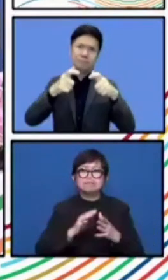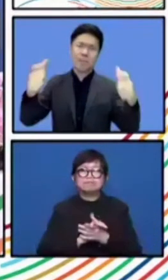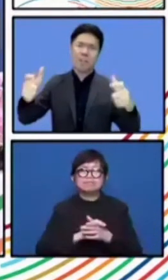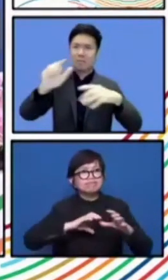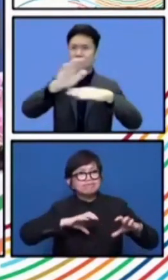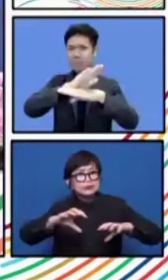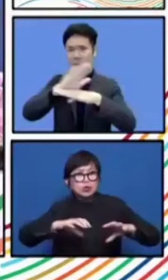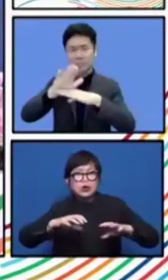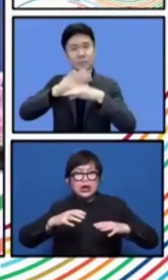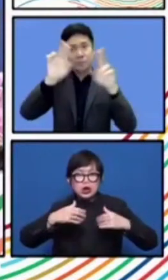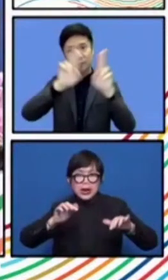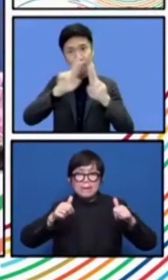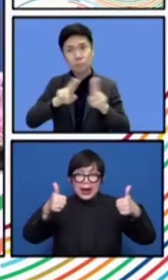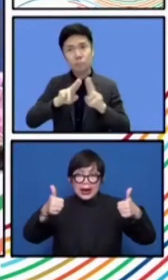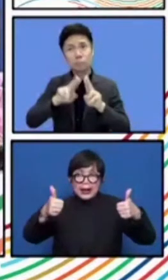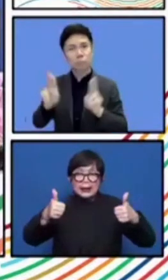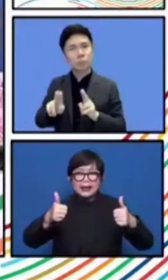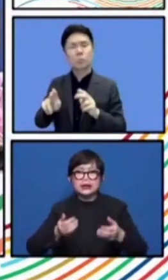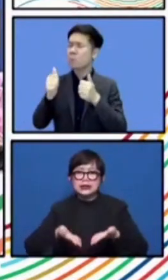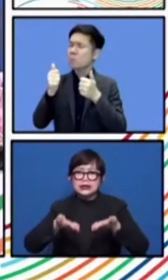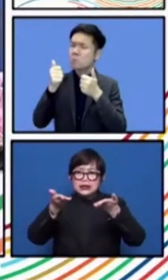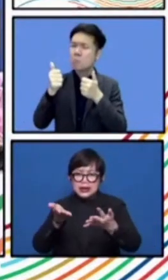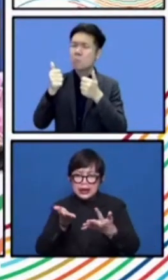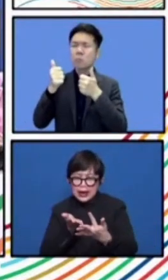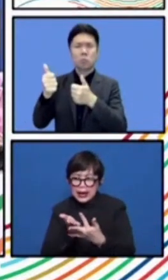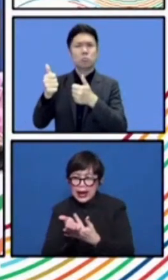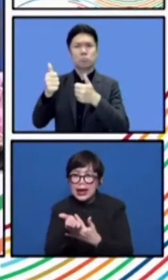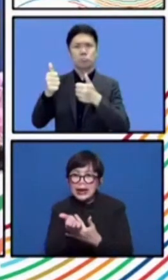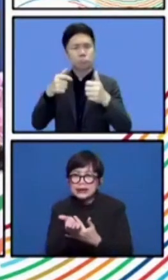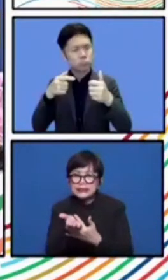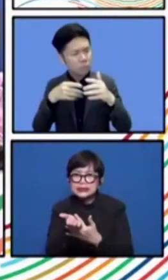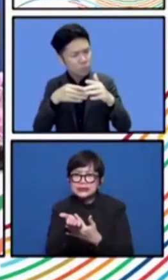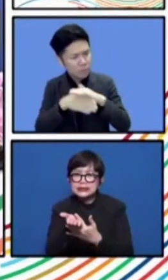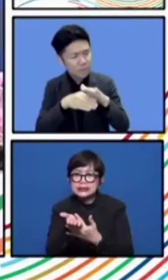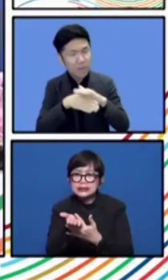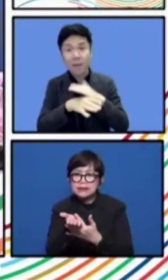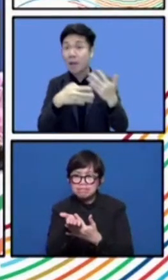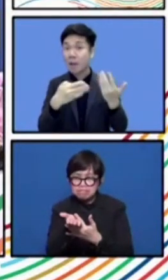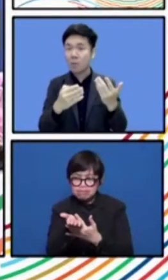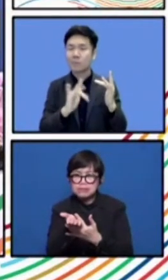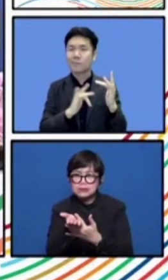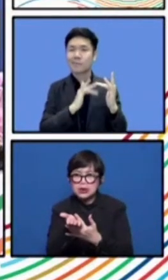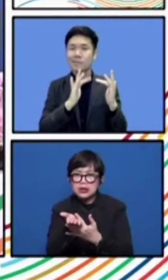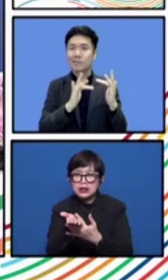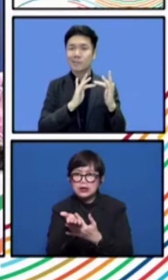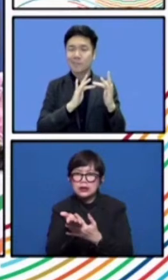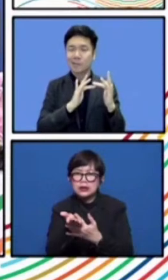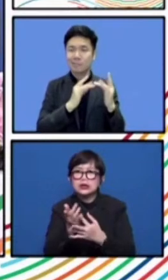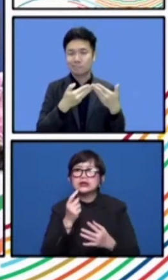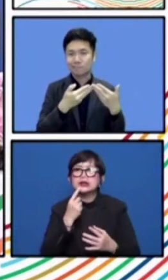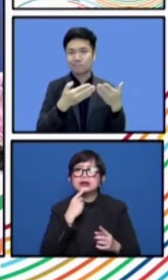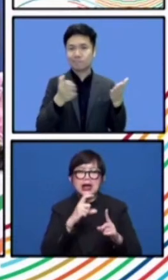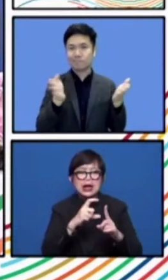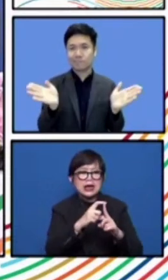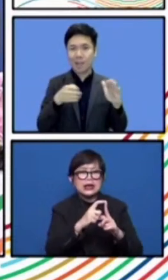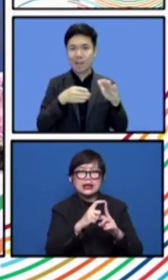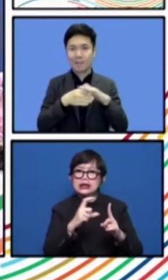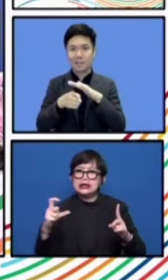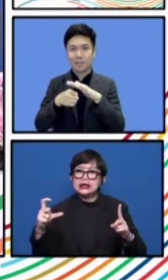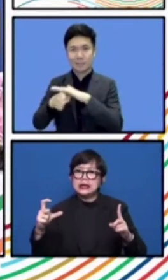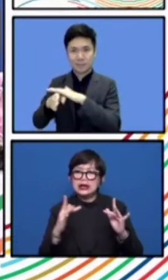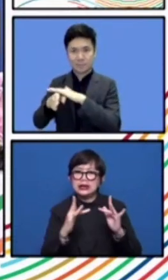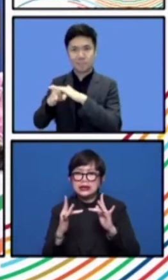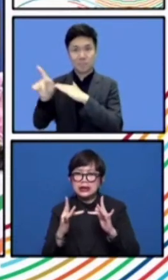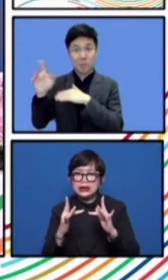accessibility especially in the area of digital accessibility and you all know that many of these